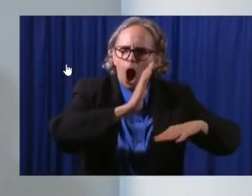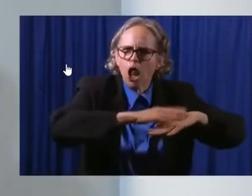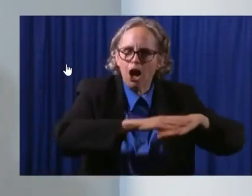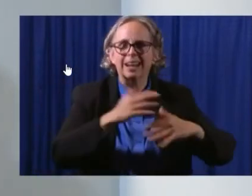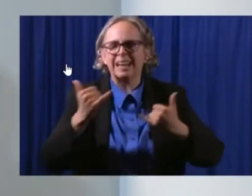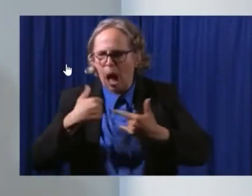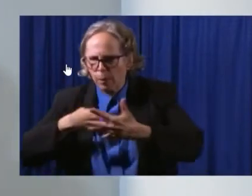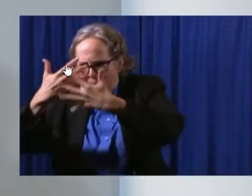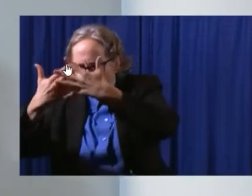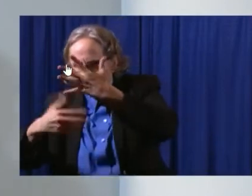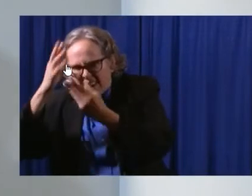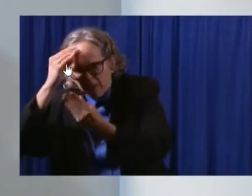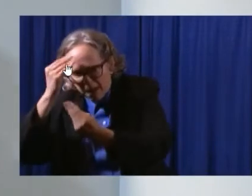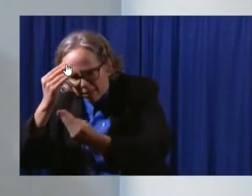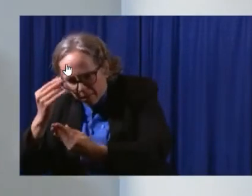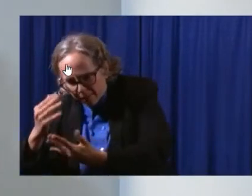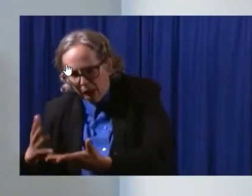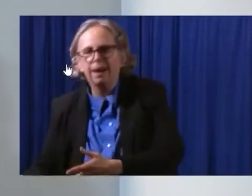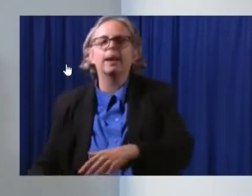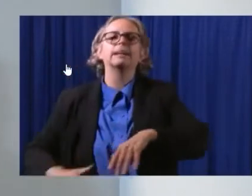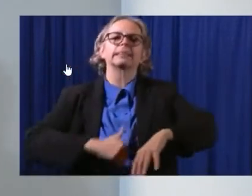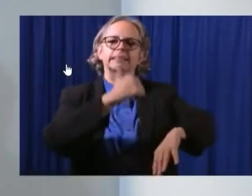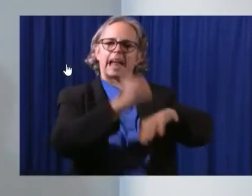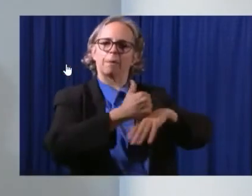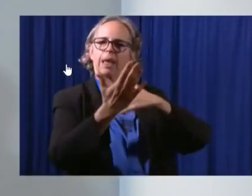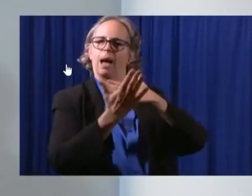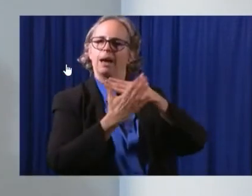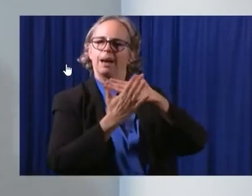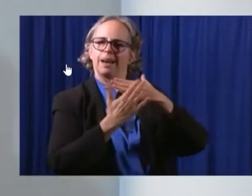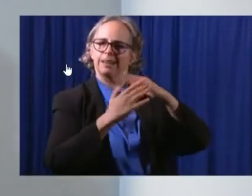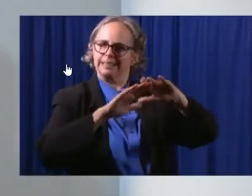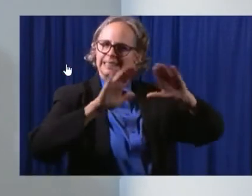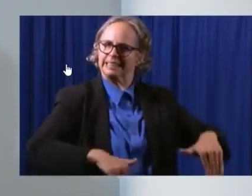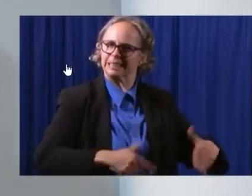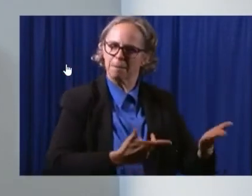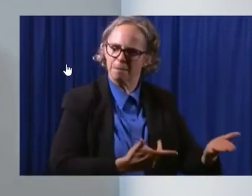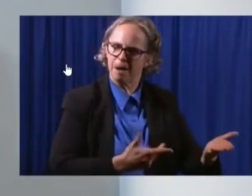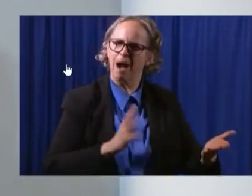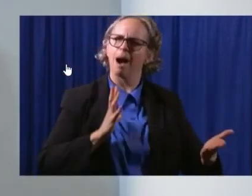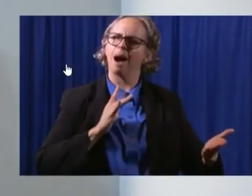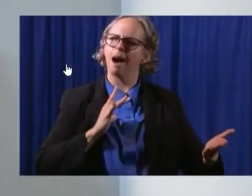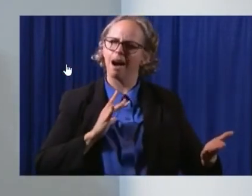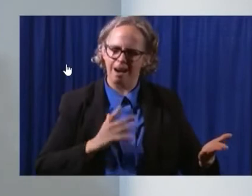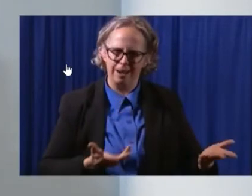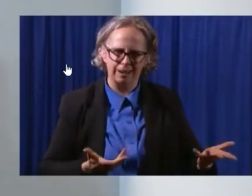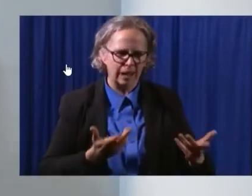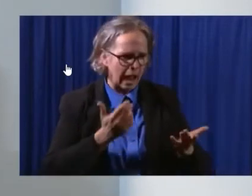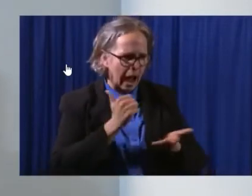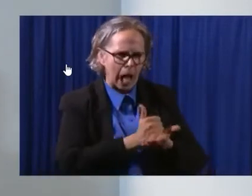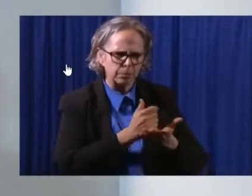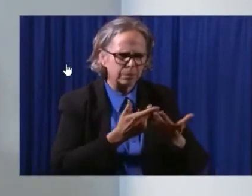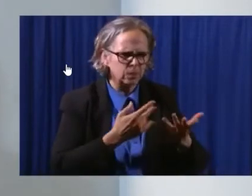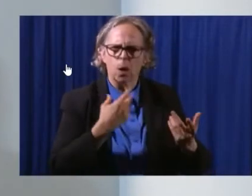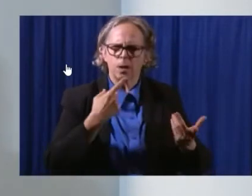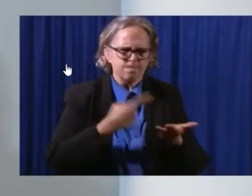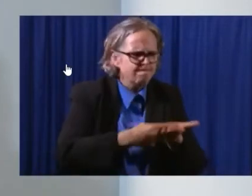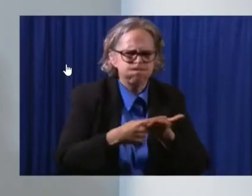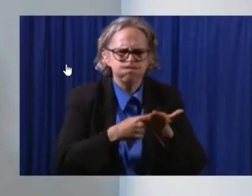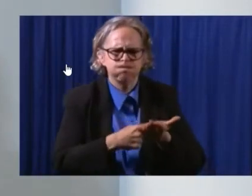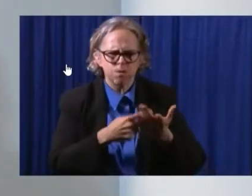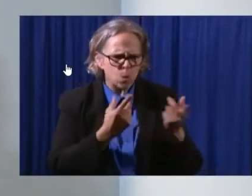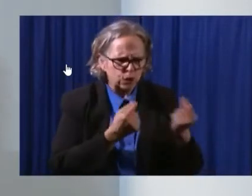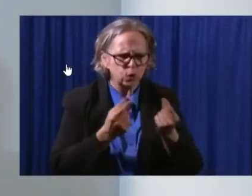excited about the information that can be exchanged locally, the conversations that can go on in those local communities about what to